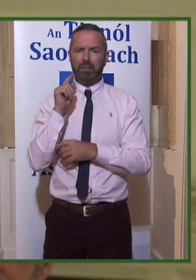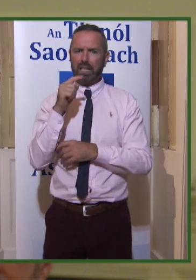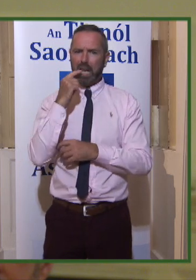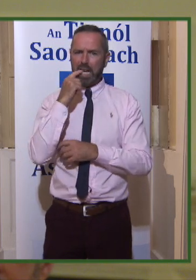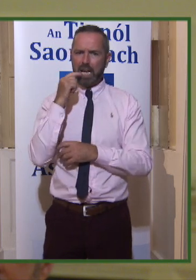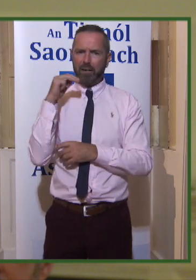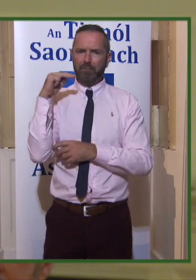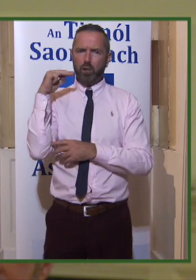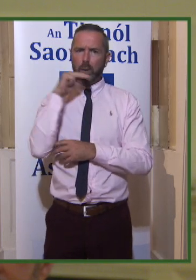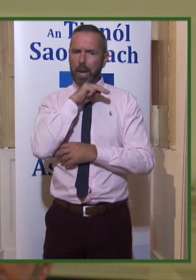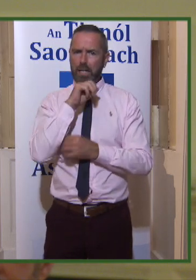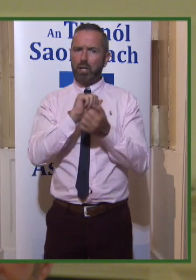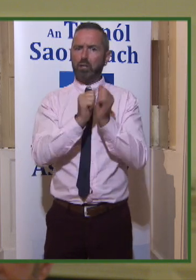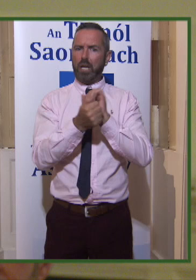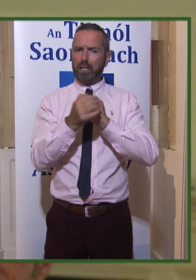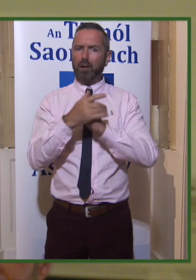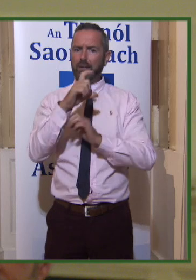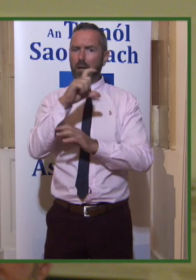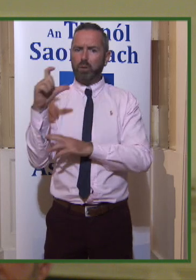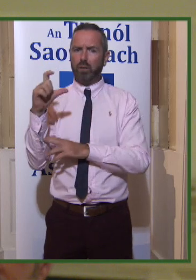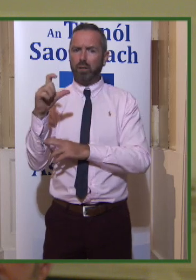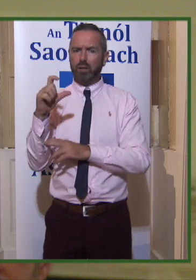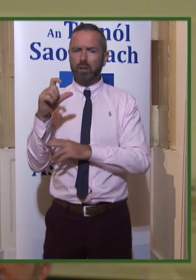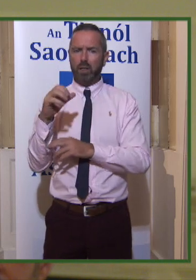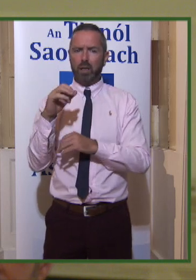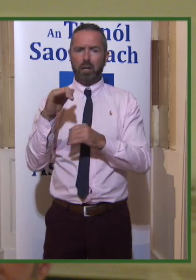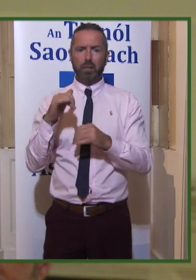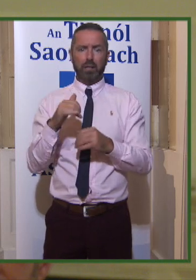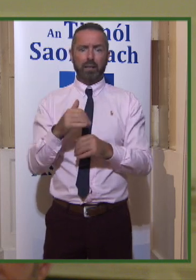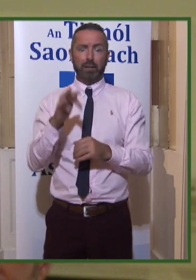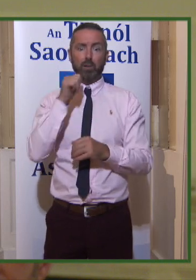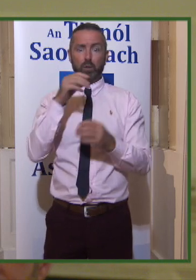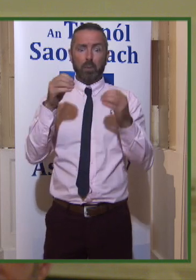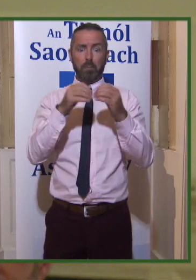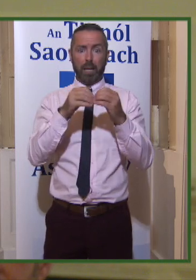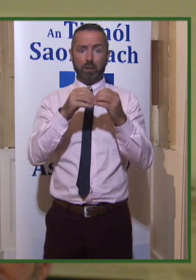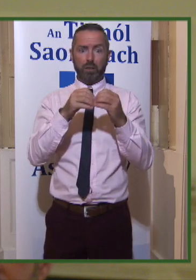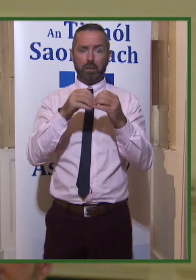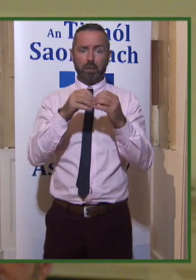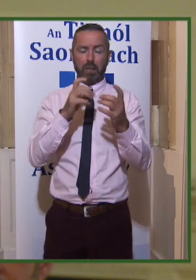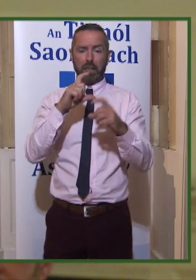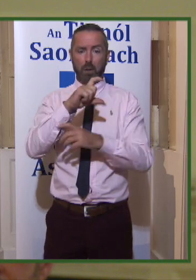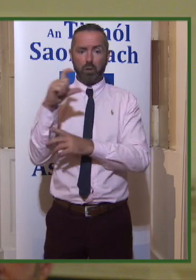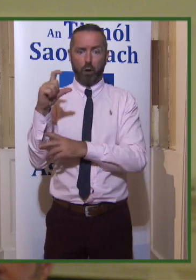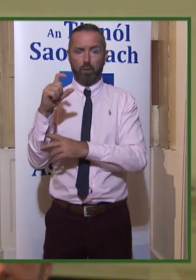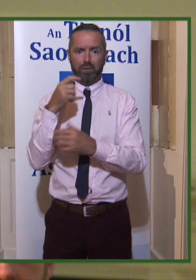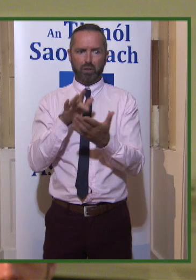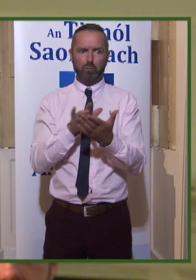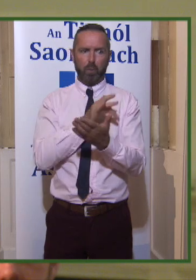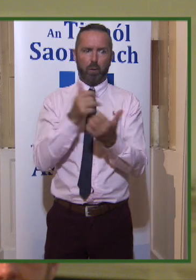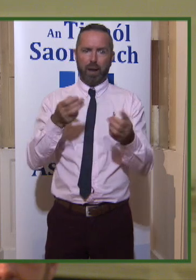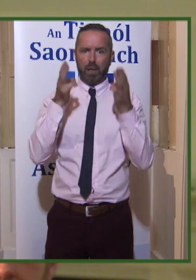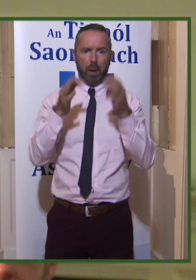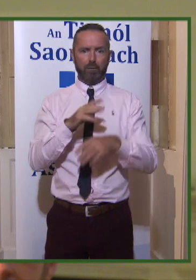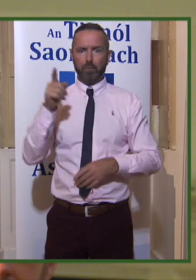fundamental change of the role of a councillor. You're removing, in effect, the power of local taxation or the power of local levies